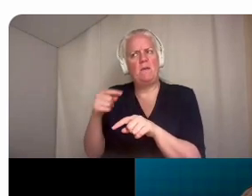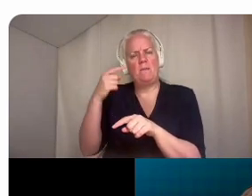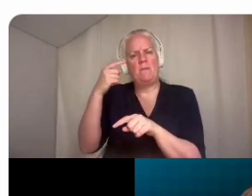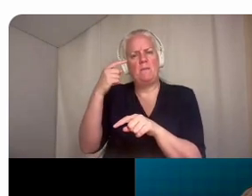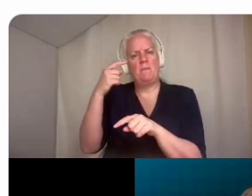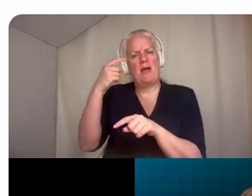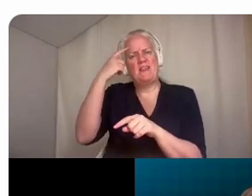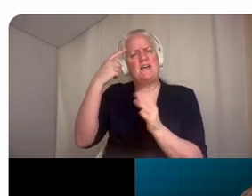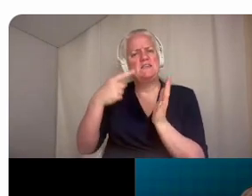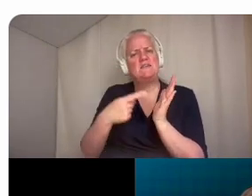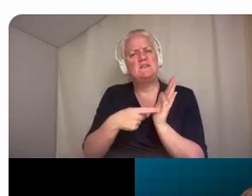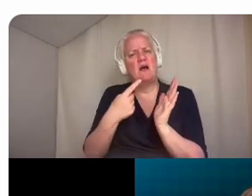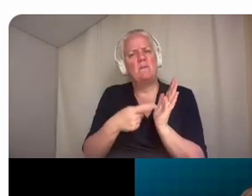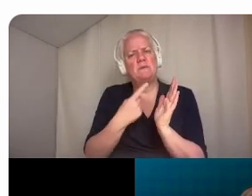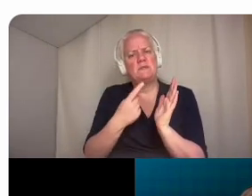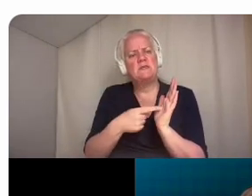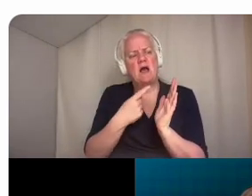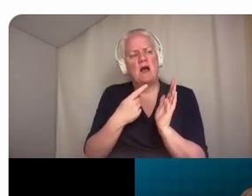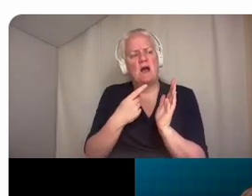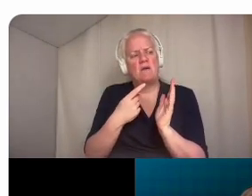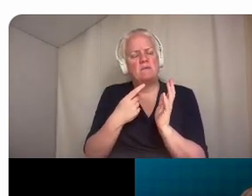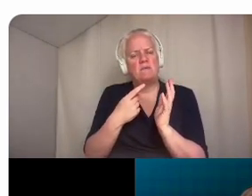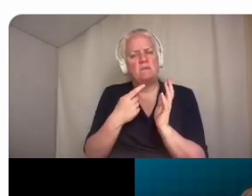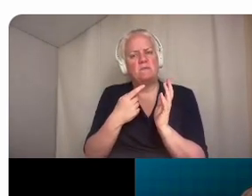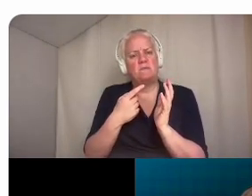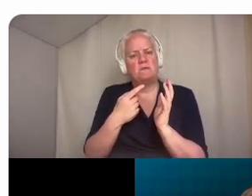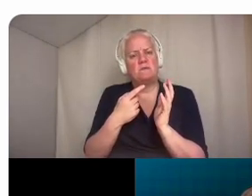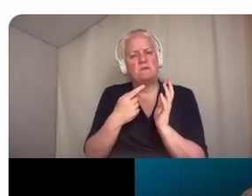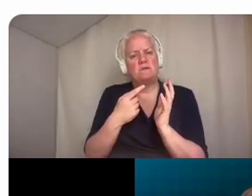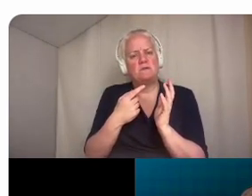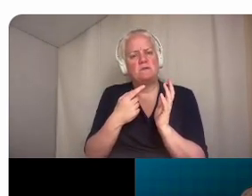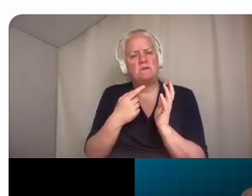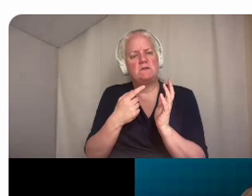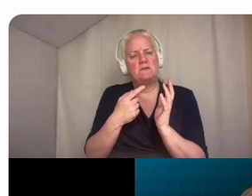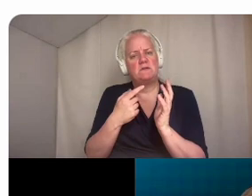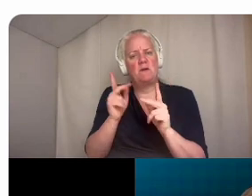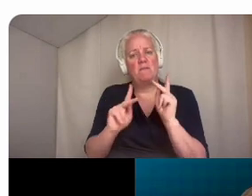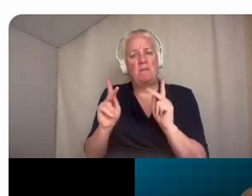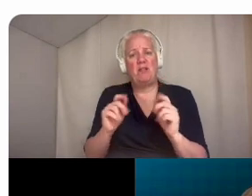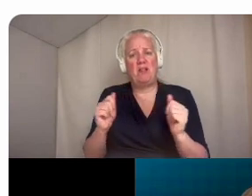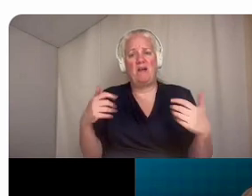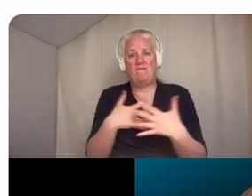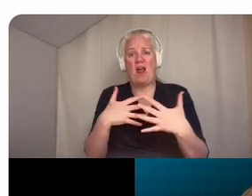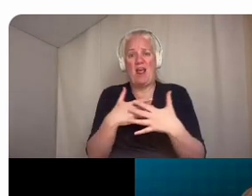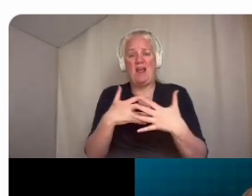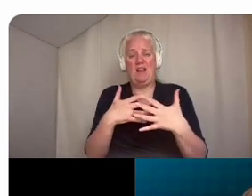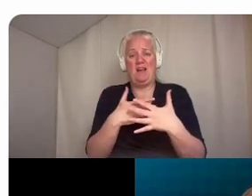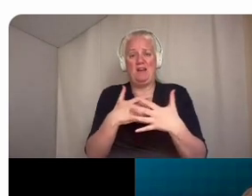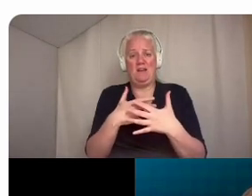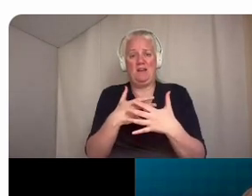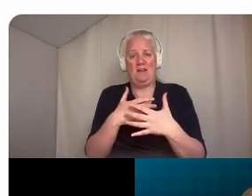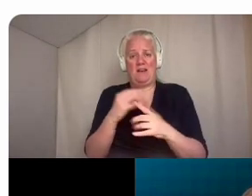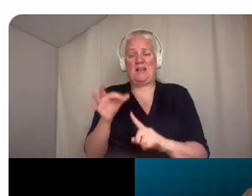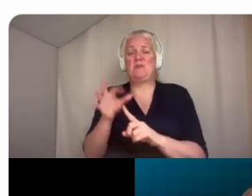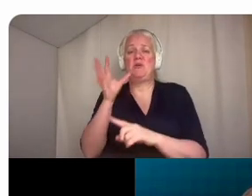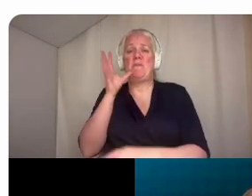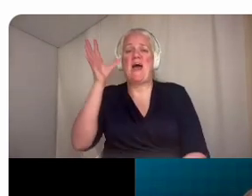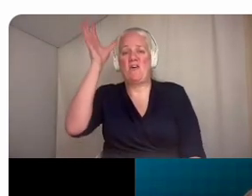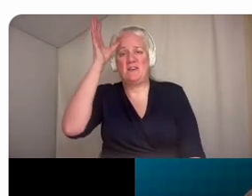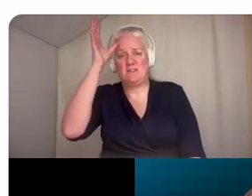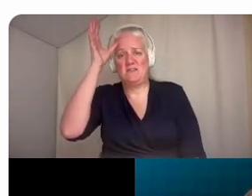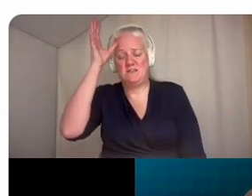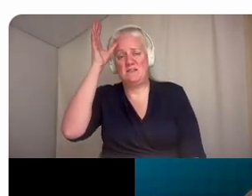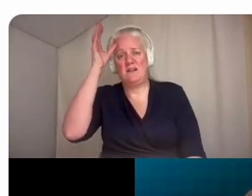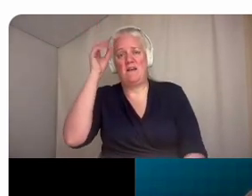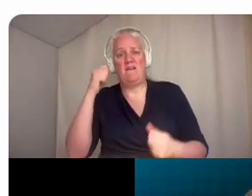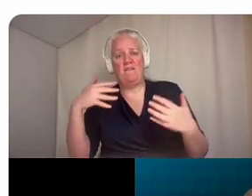sometimes when things like this happen, it may put fear into a parent's heart when they're trying